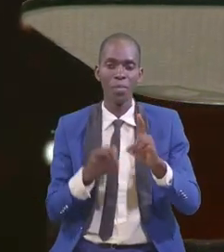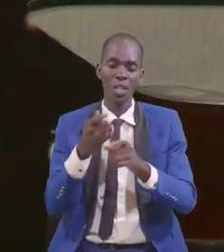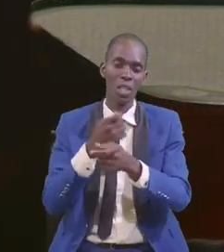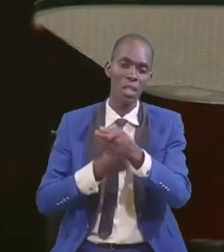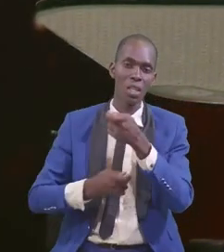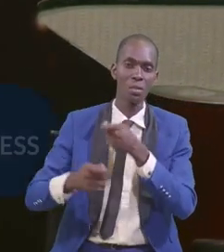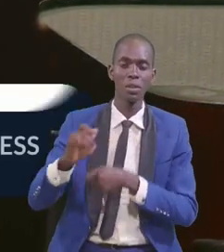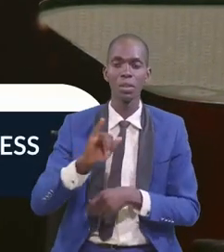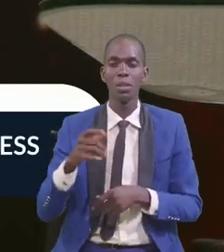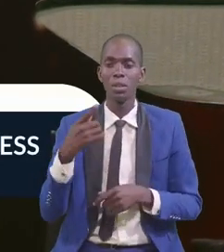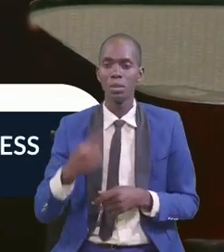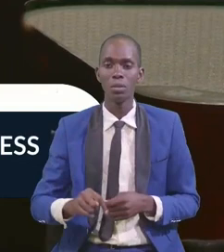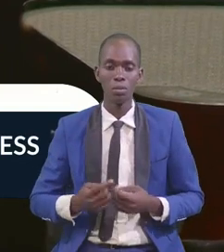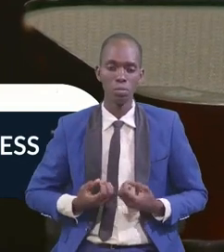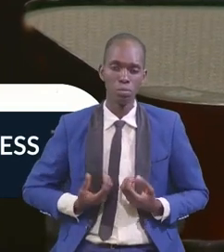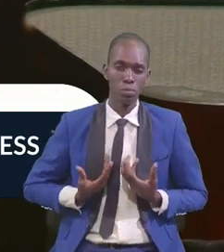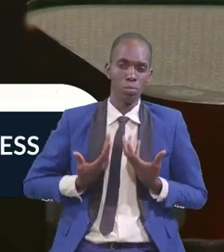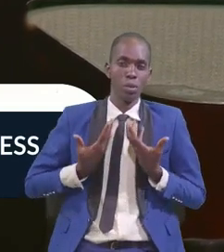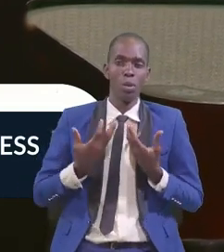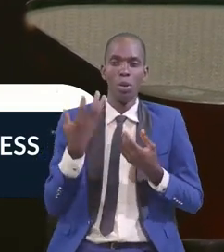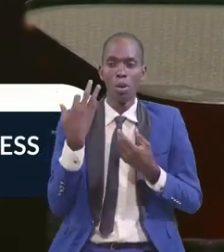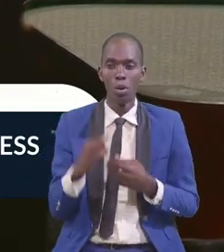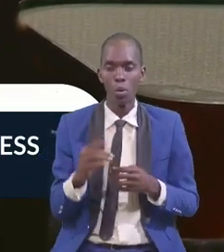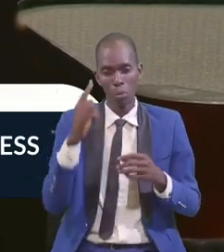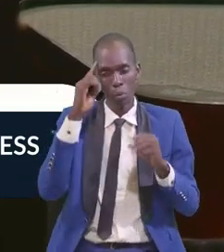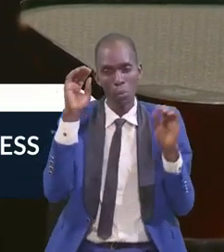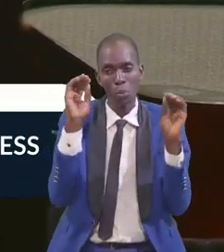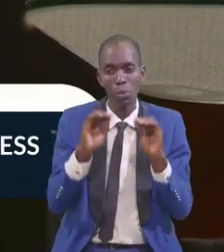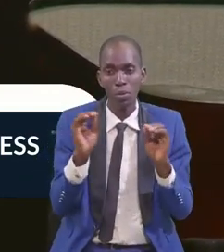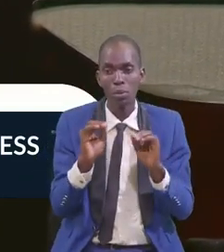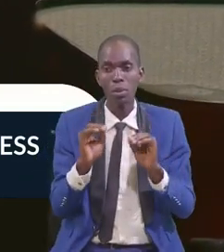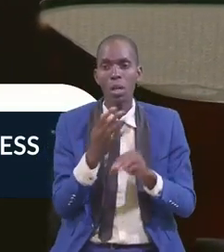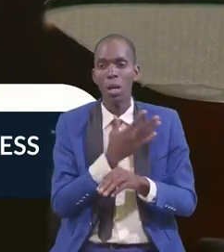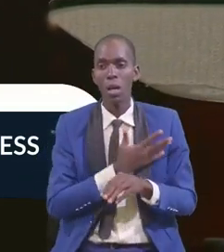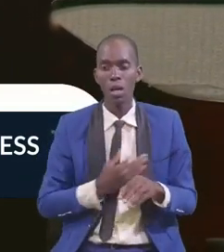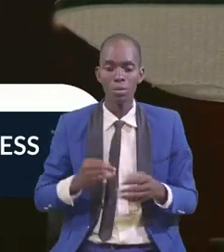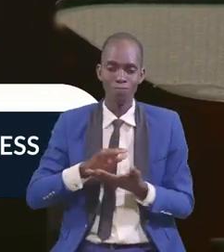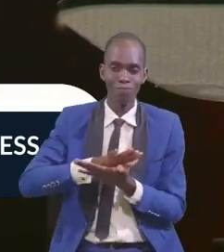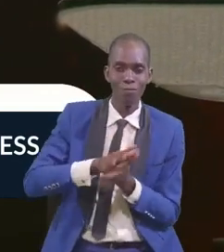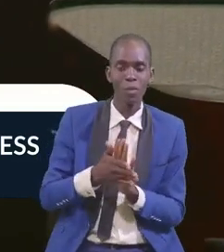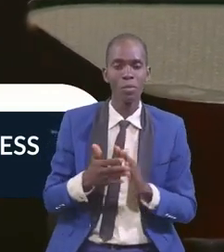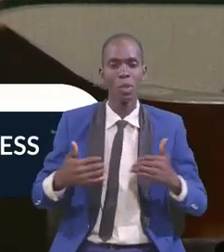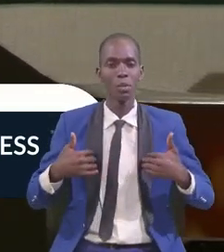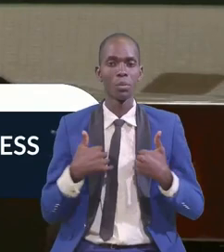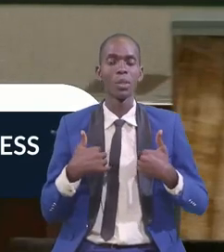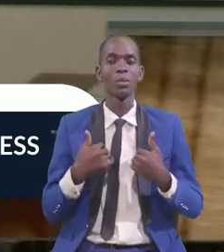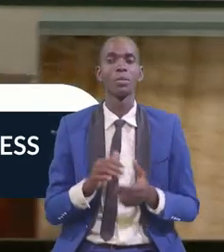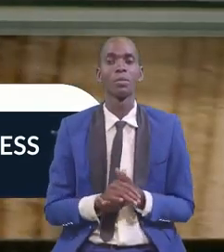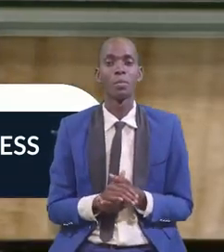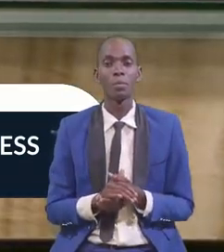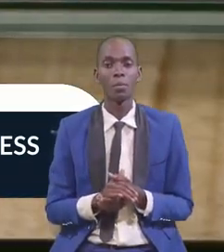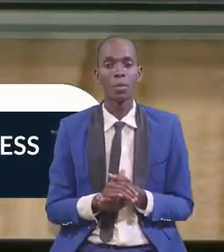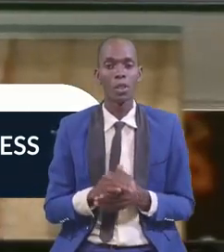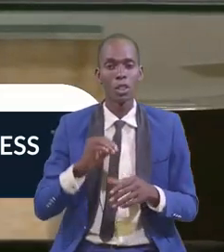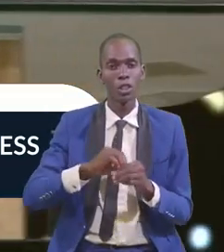reversing the cravings of thoughtless, trampled beasts. In